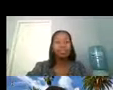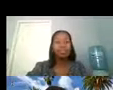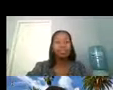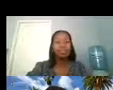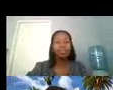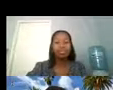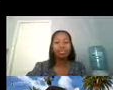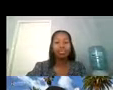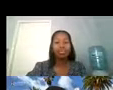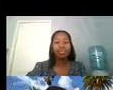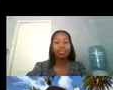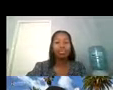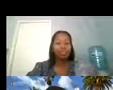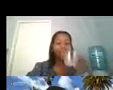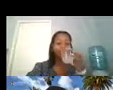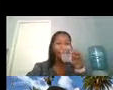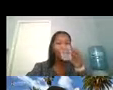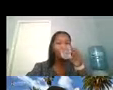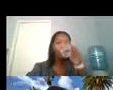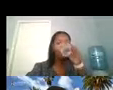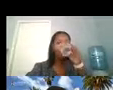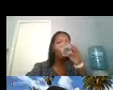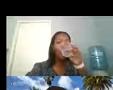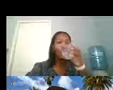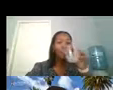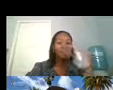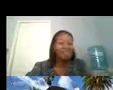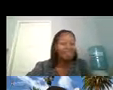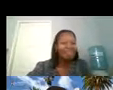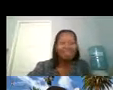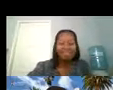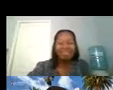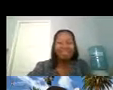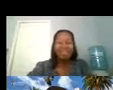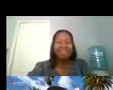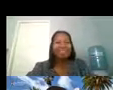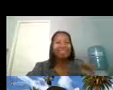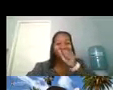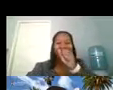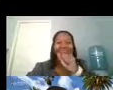numbers. Okay, I don't think anybody's going to catch you, Dr. C.